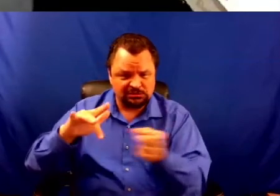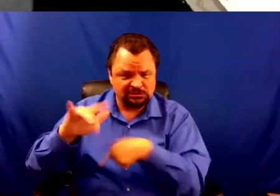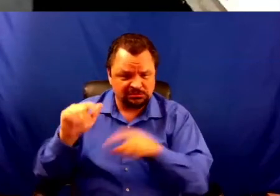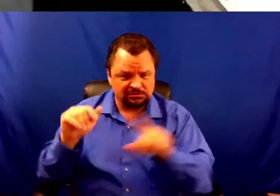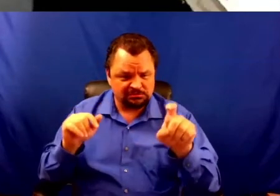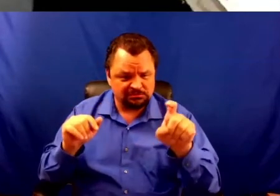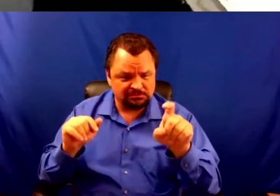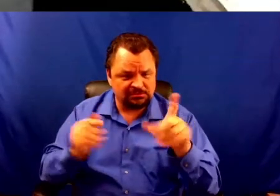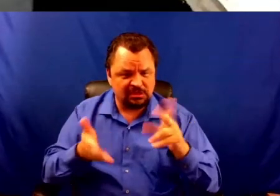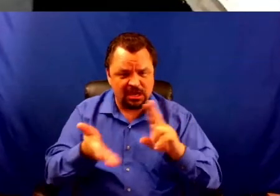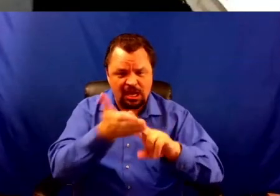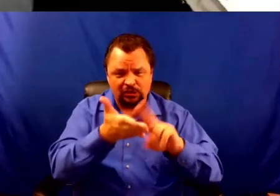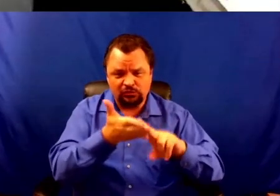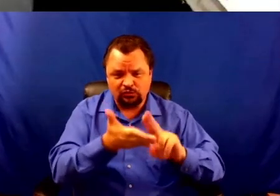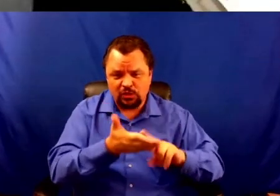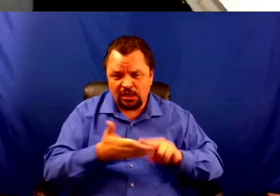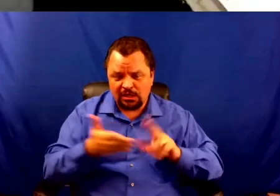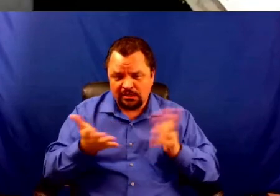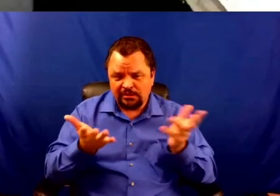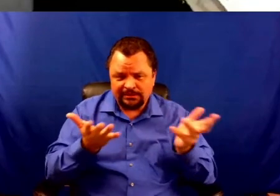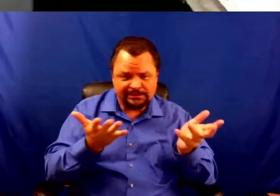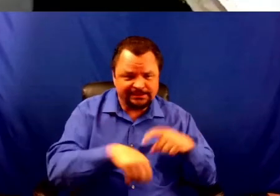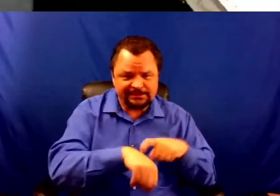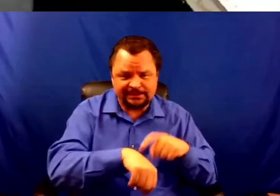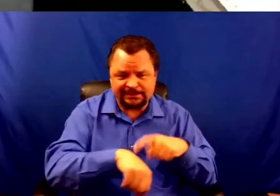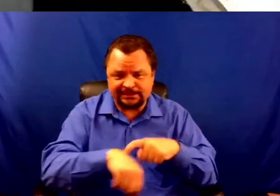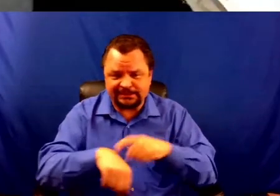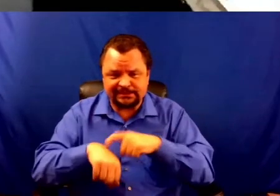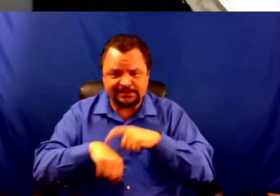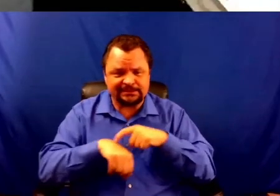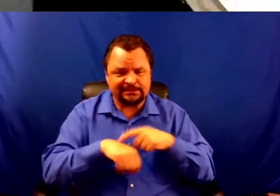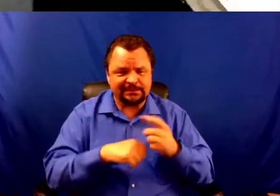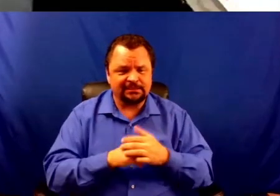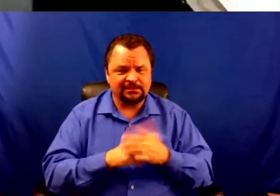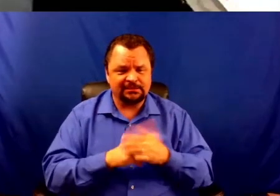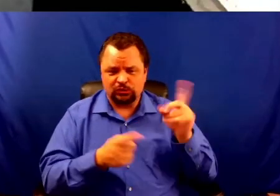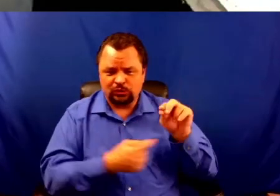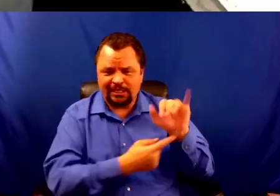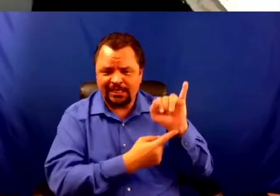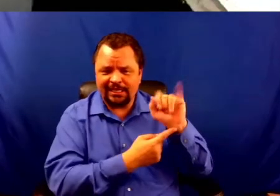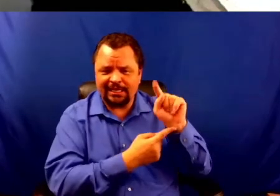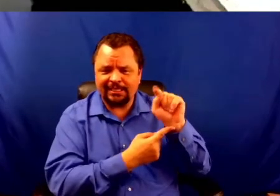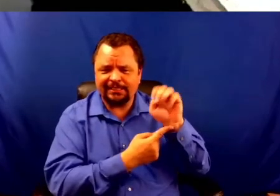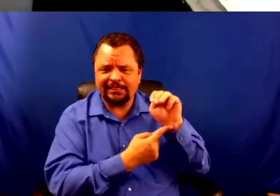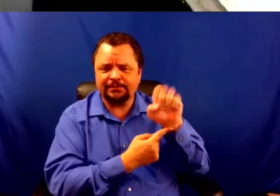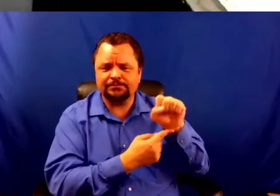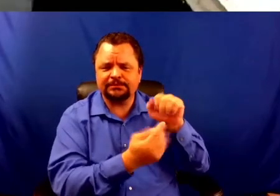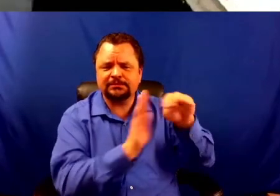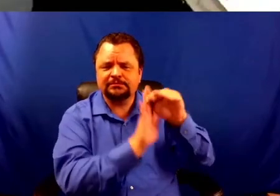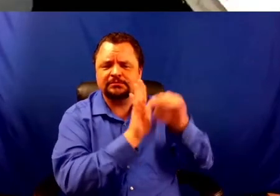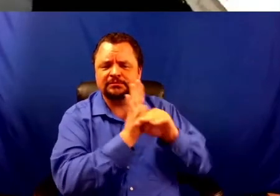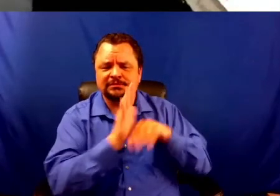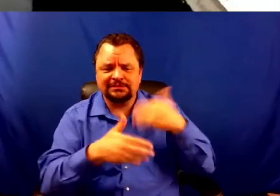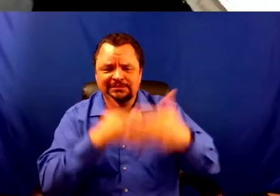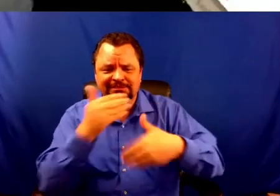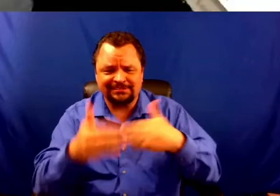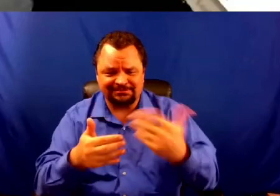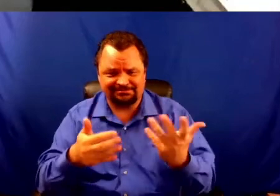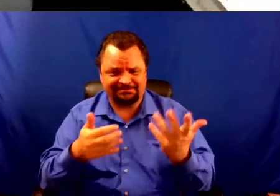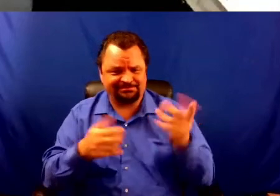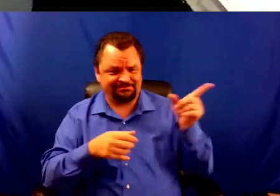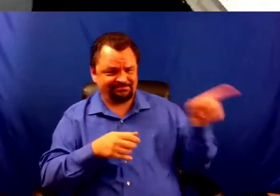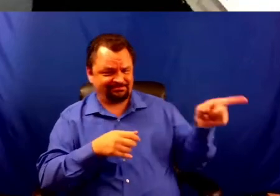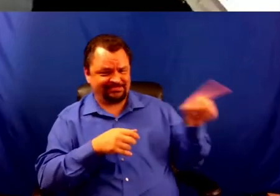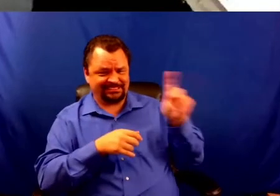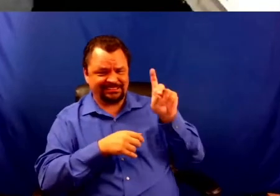some, The two contracts? there's some action items that need to be taken, and I would just ask for Diana's advice,